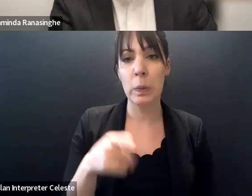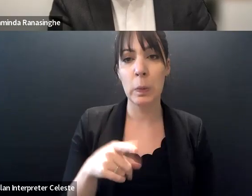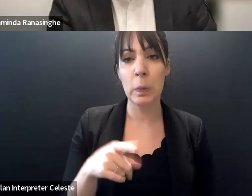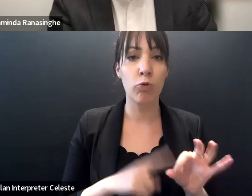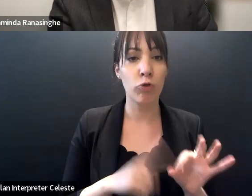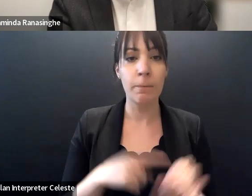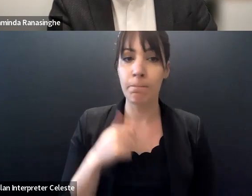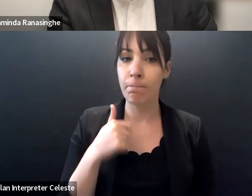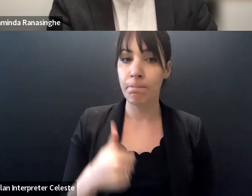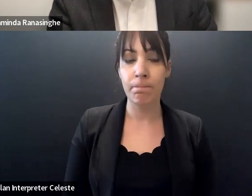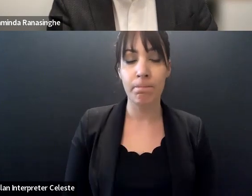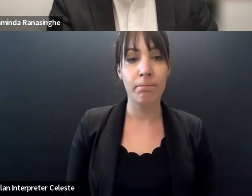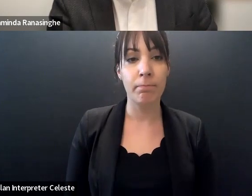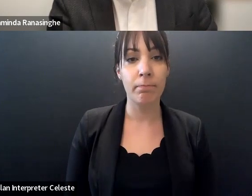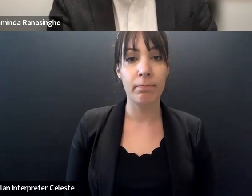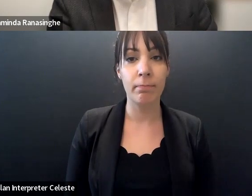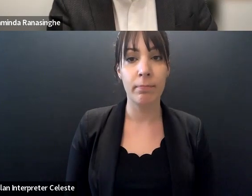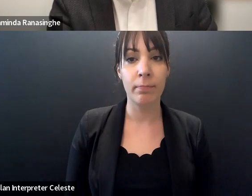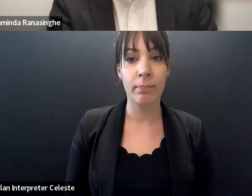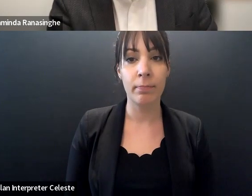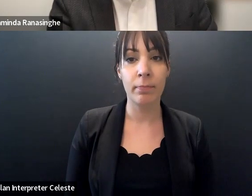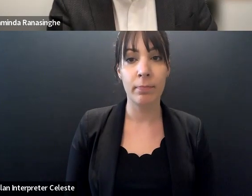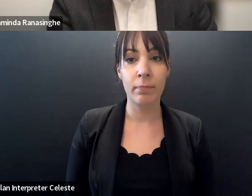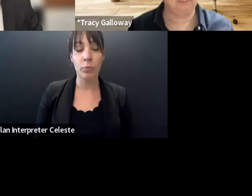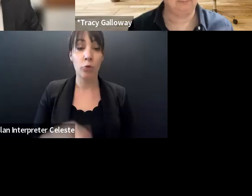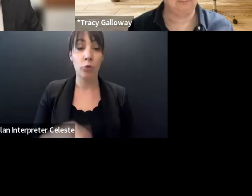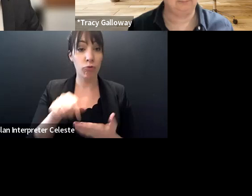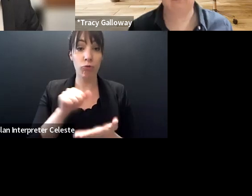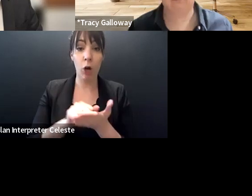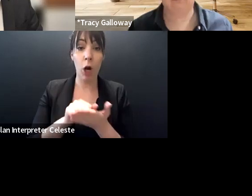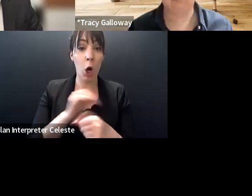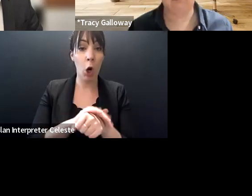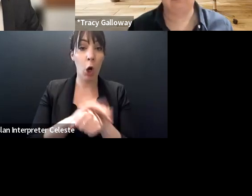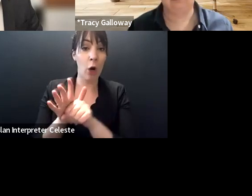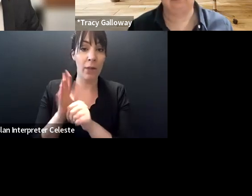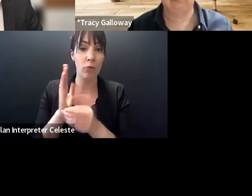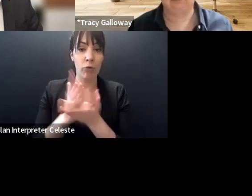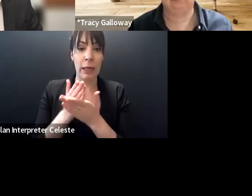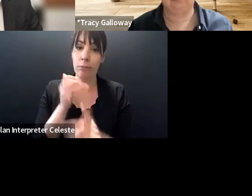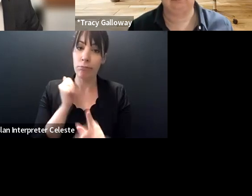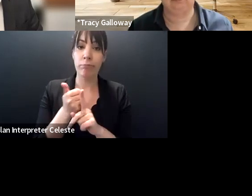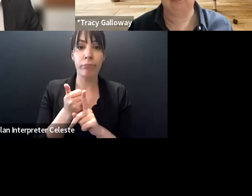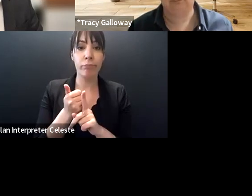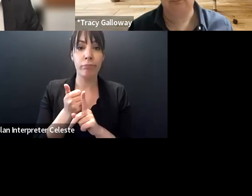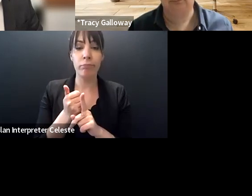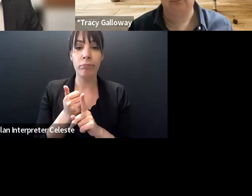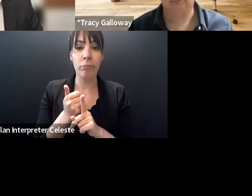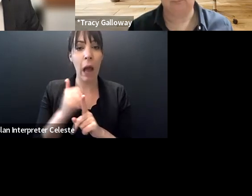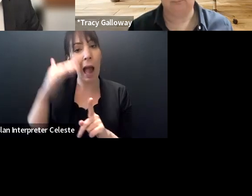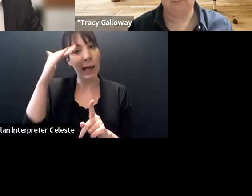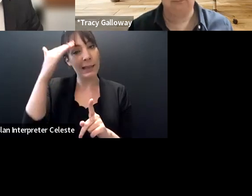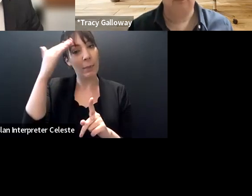think you are 100% right. COVID has certainly pushed the academic world into a space where they were